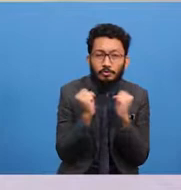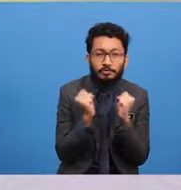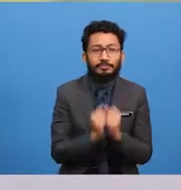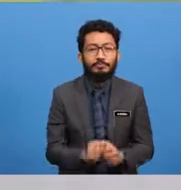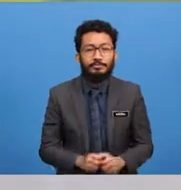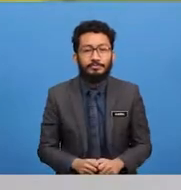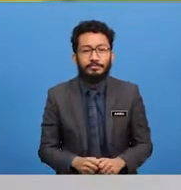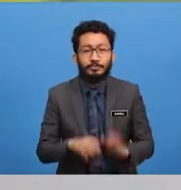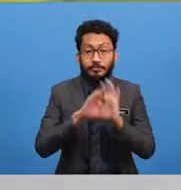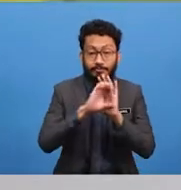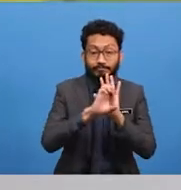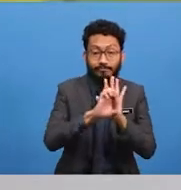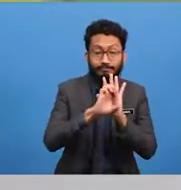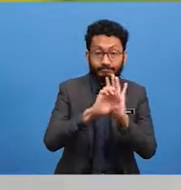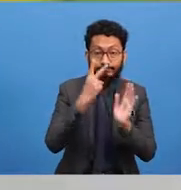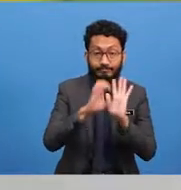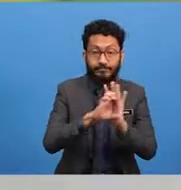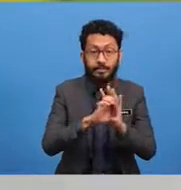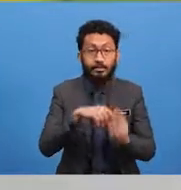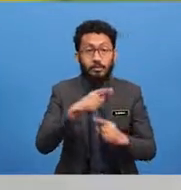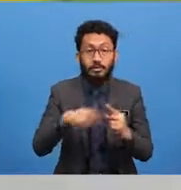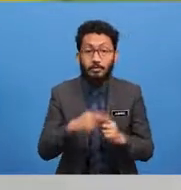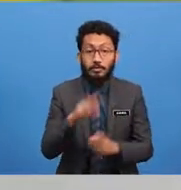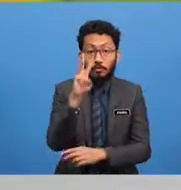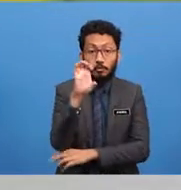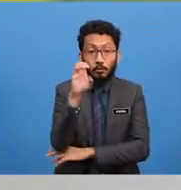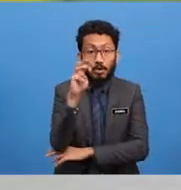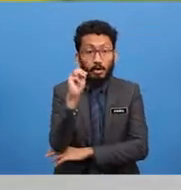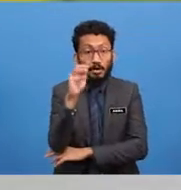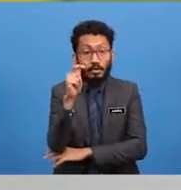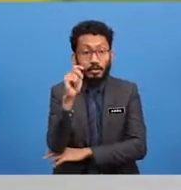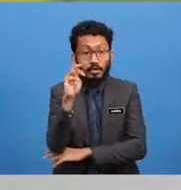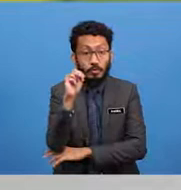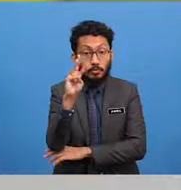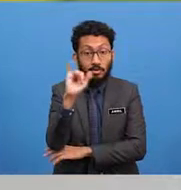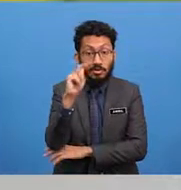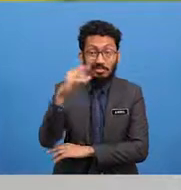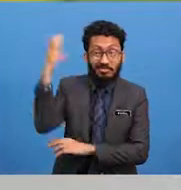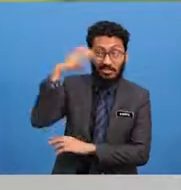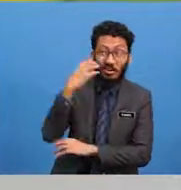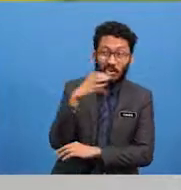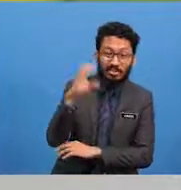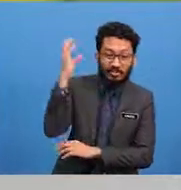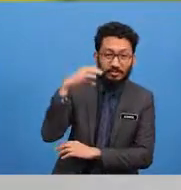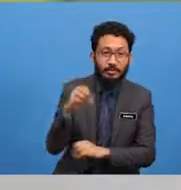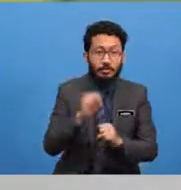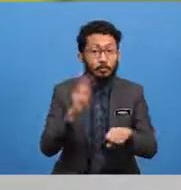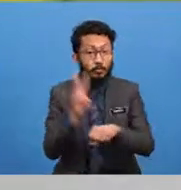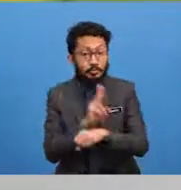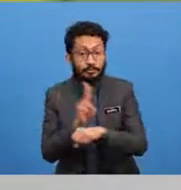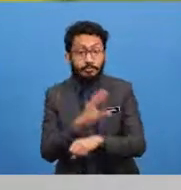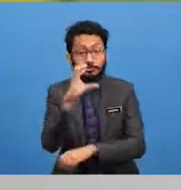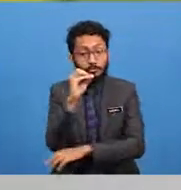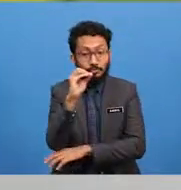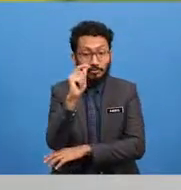For example, when the weather is hot and sunny, you can wear a cotton